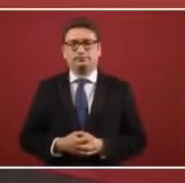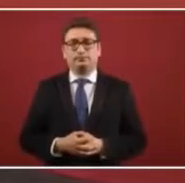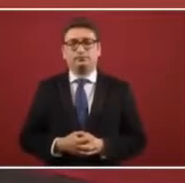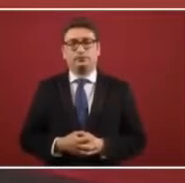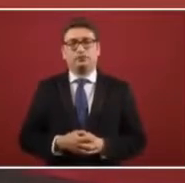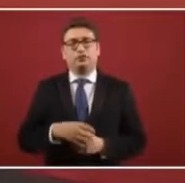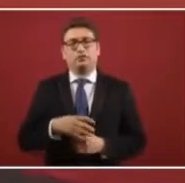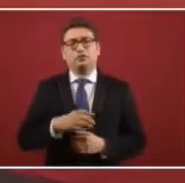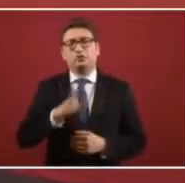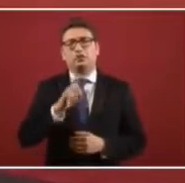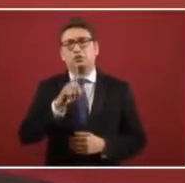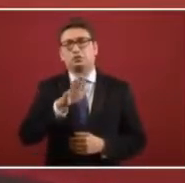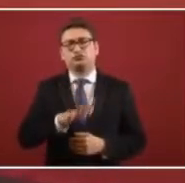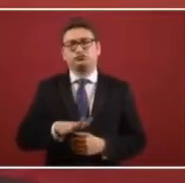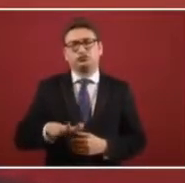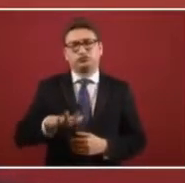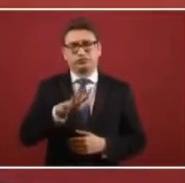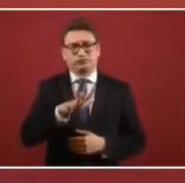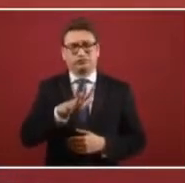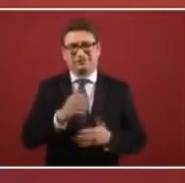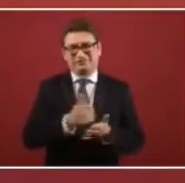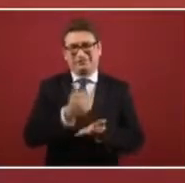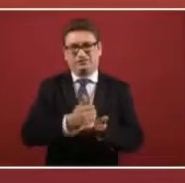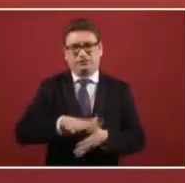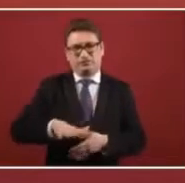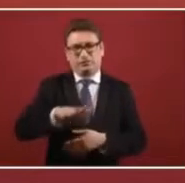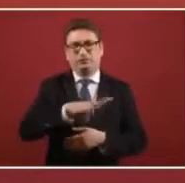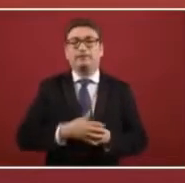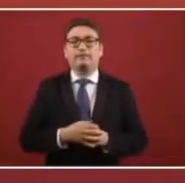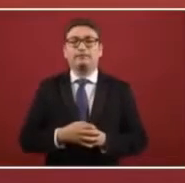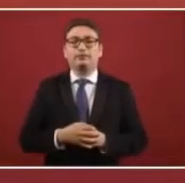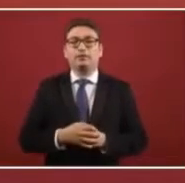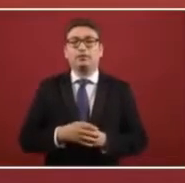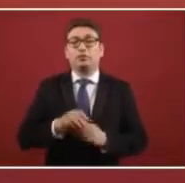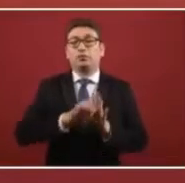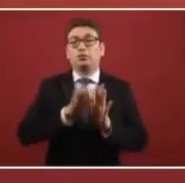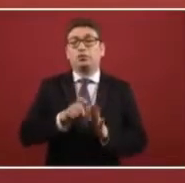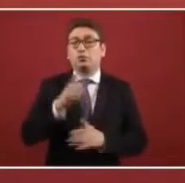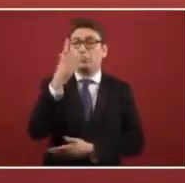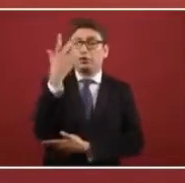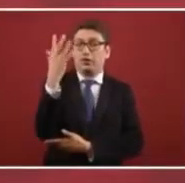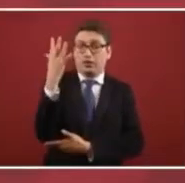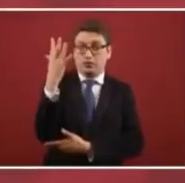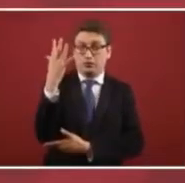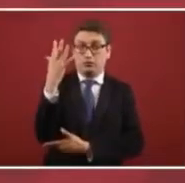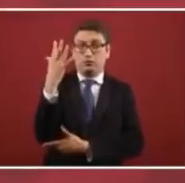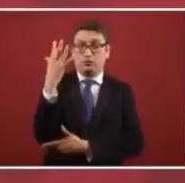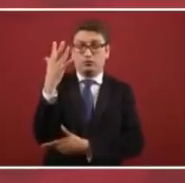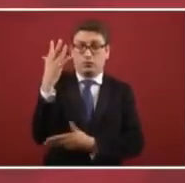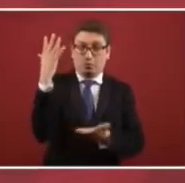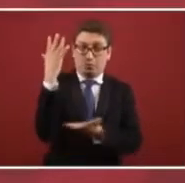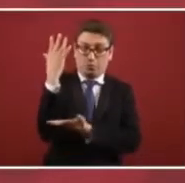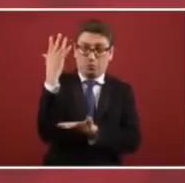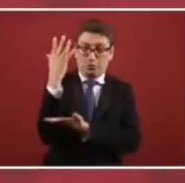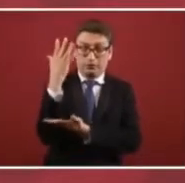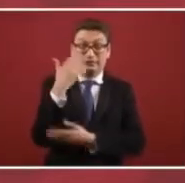neighborhood maybe, like an urban zone, if you go to or are planning to cut a